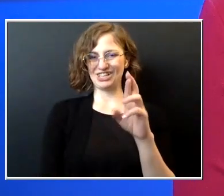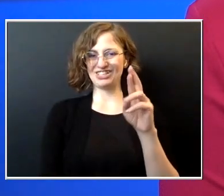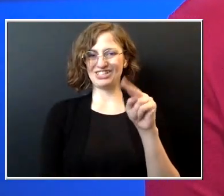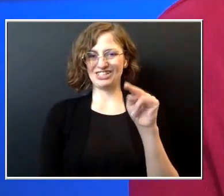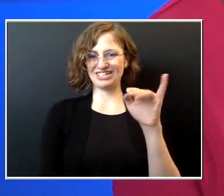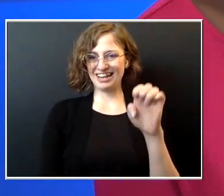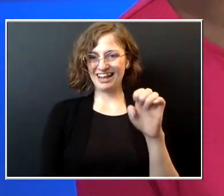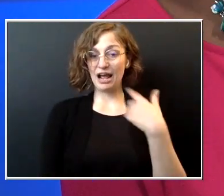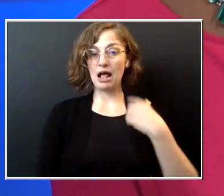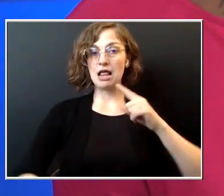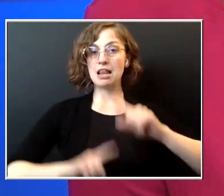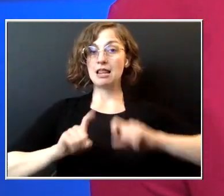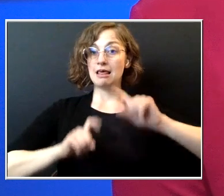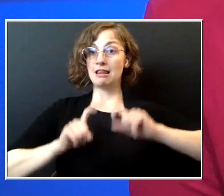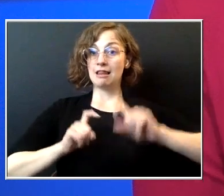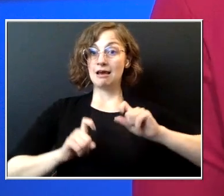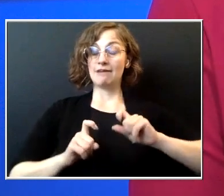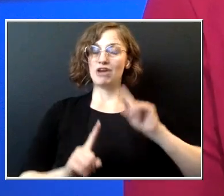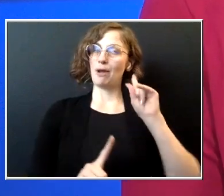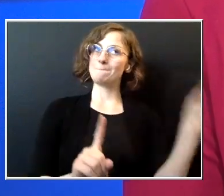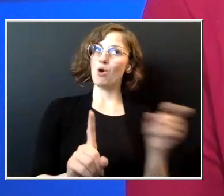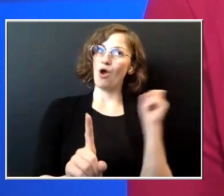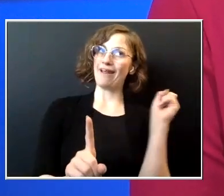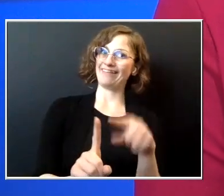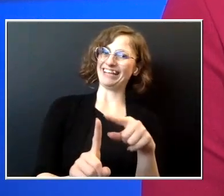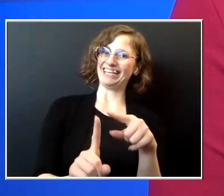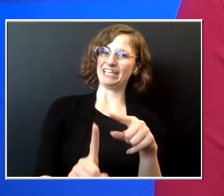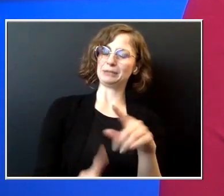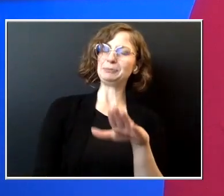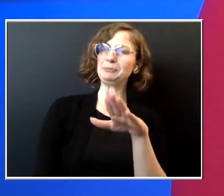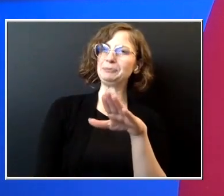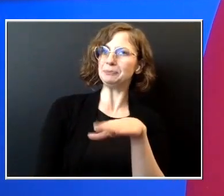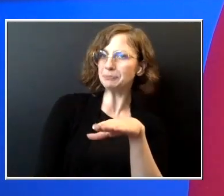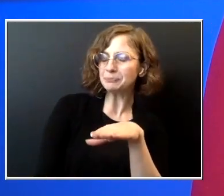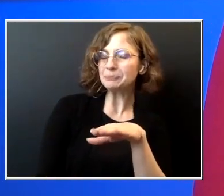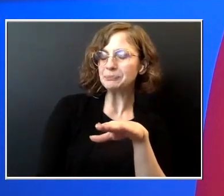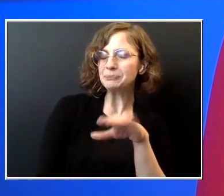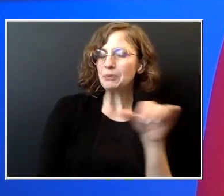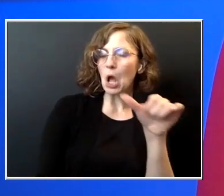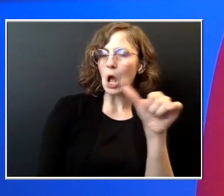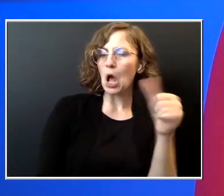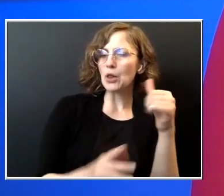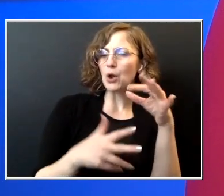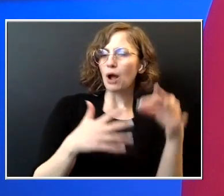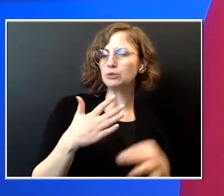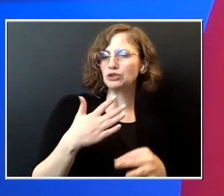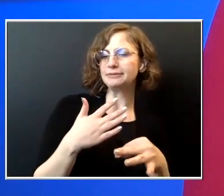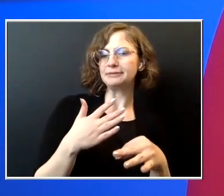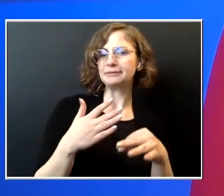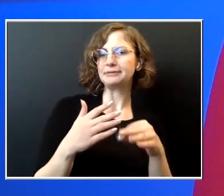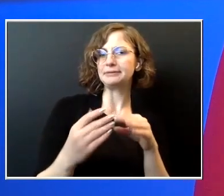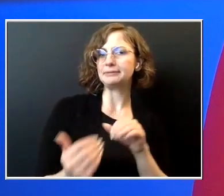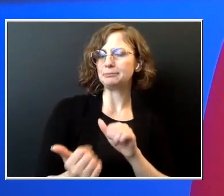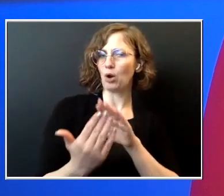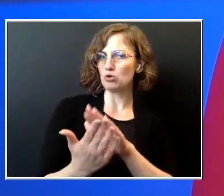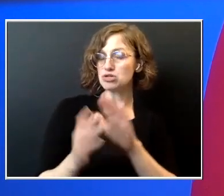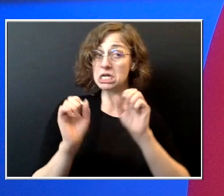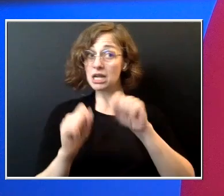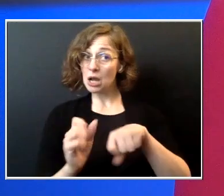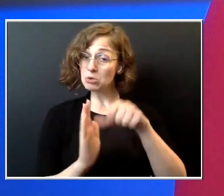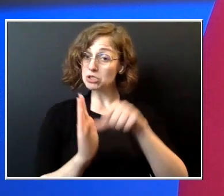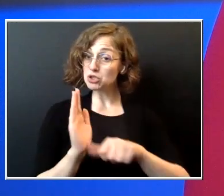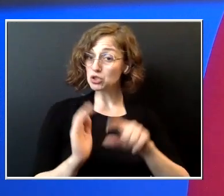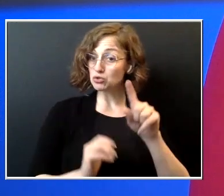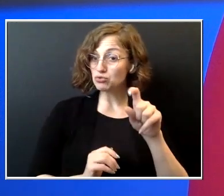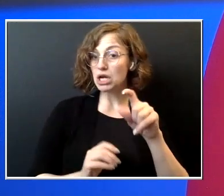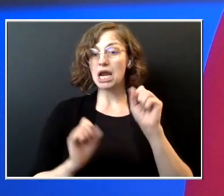very poignantly about alternative approaches to, can we do surgery? Can we monitor this? Are